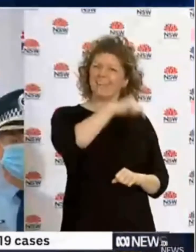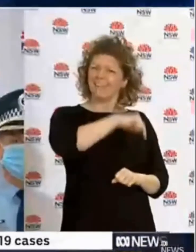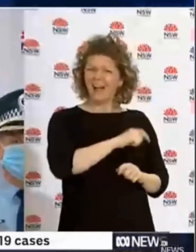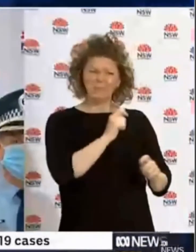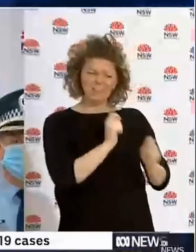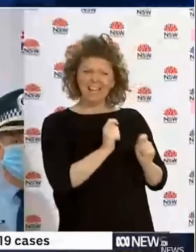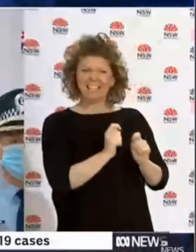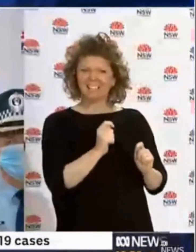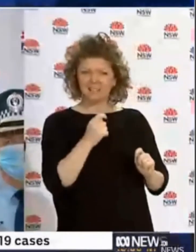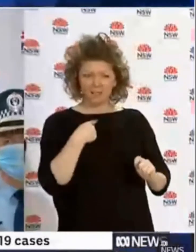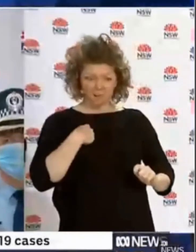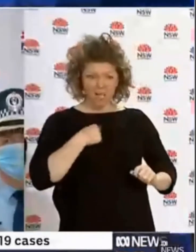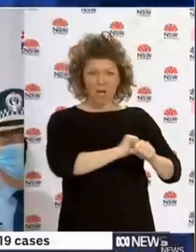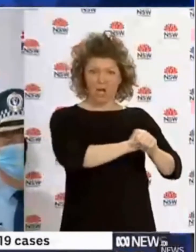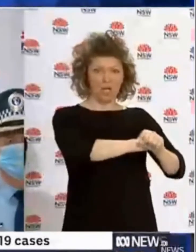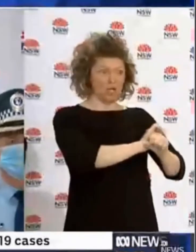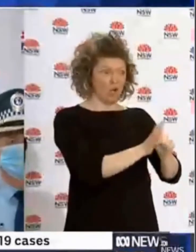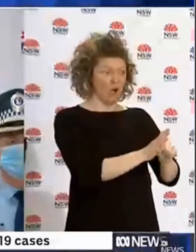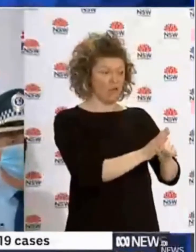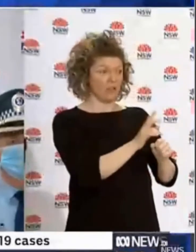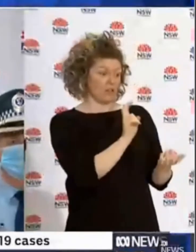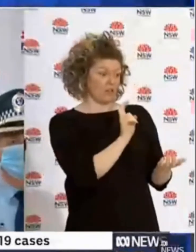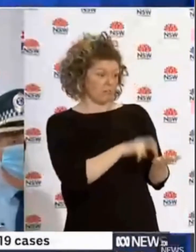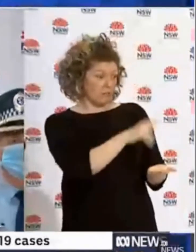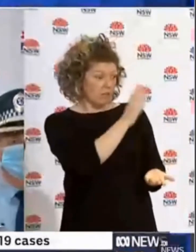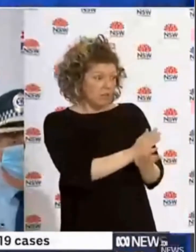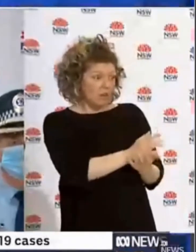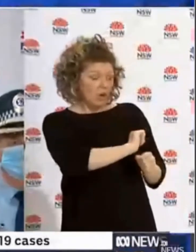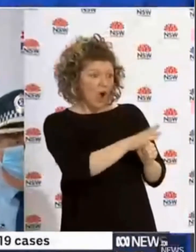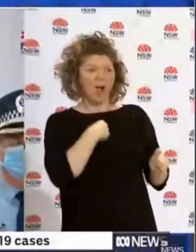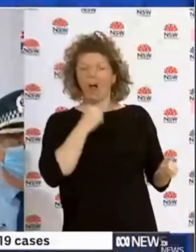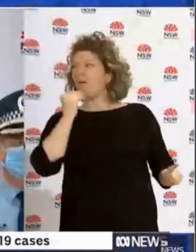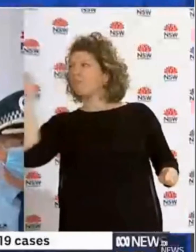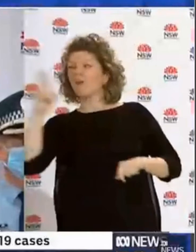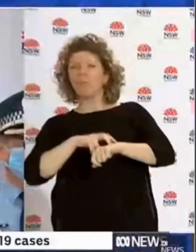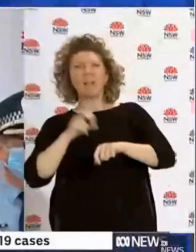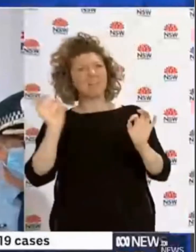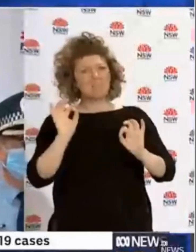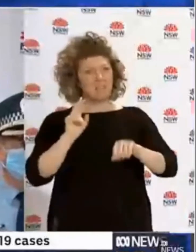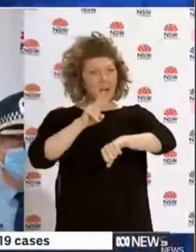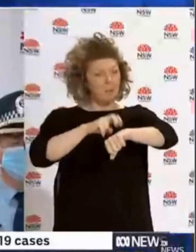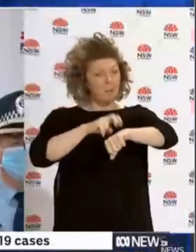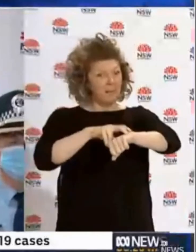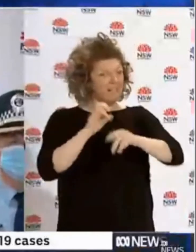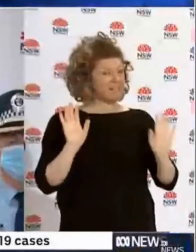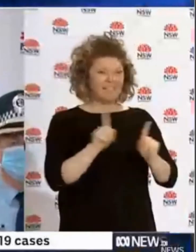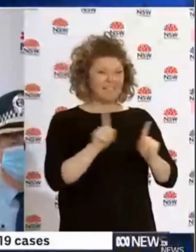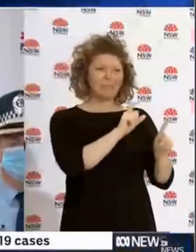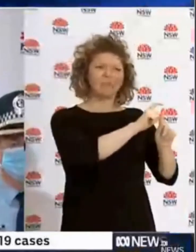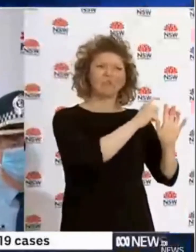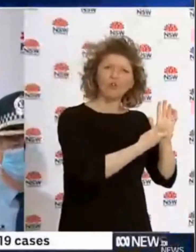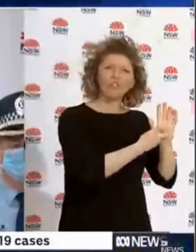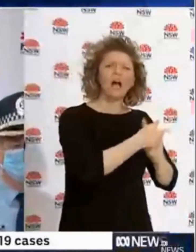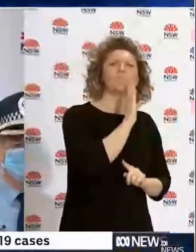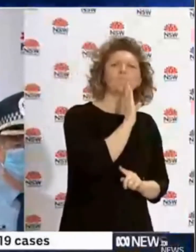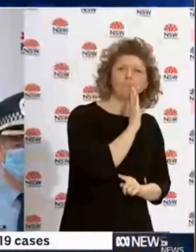that's not actually something that goes to the police. The police do their own investigations. It's exactly the same as going to your own doctor. You will be treated